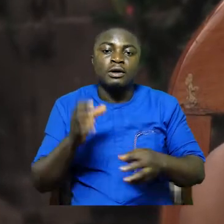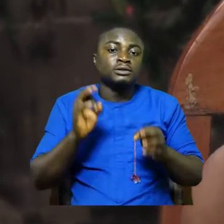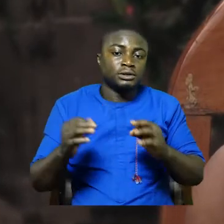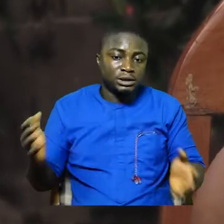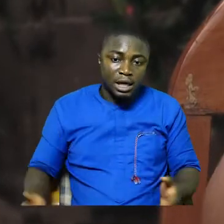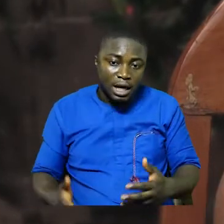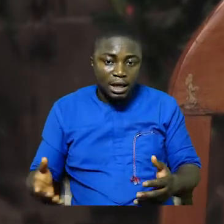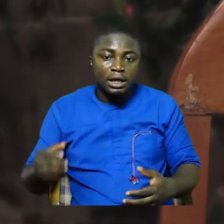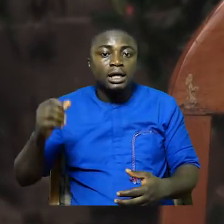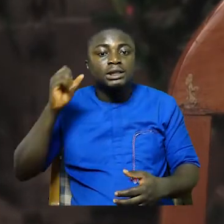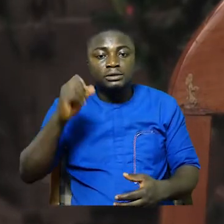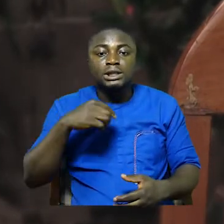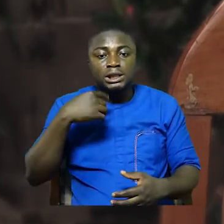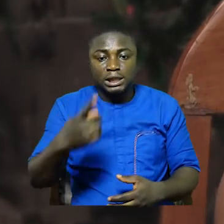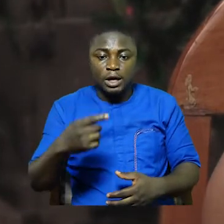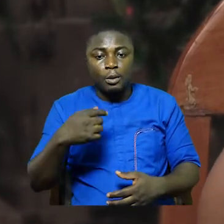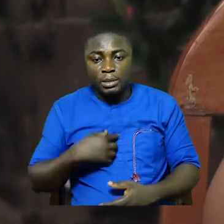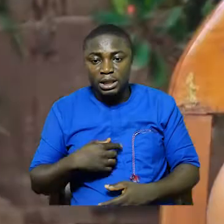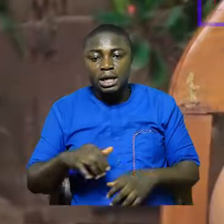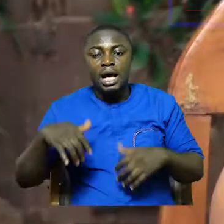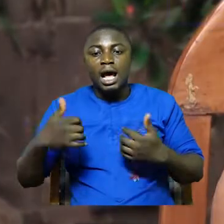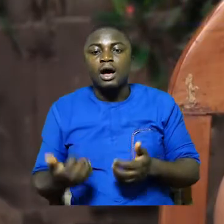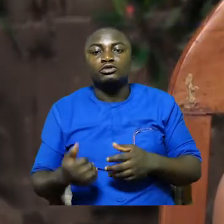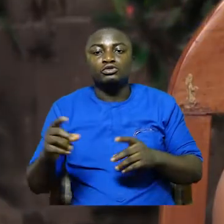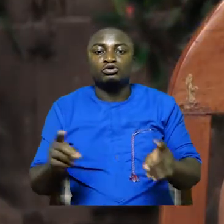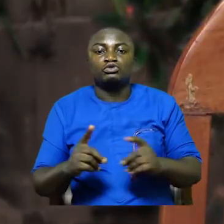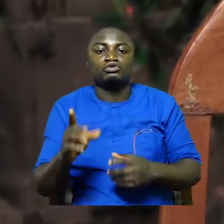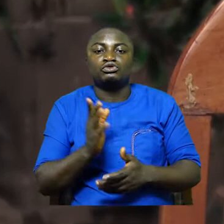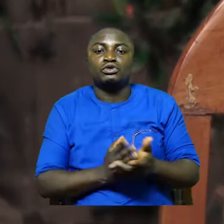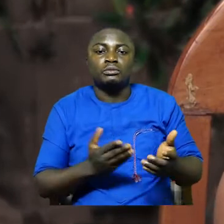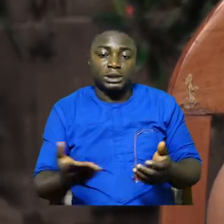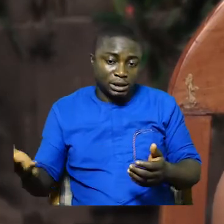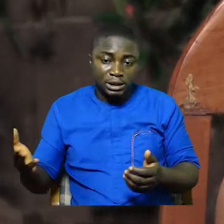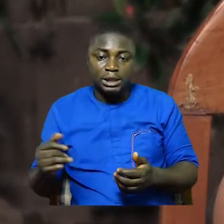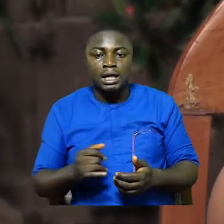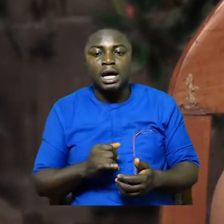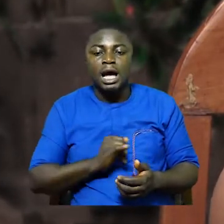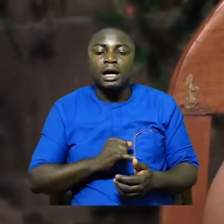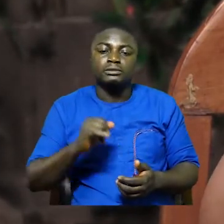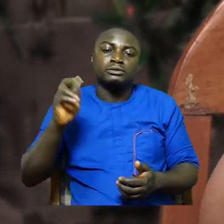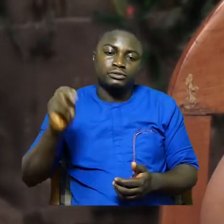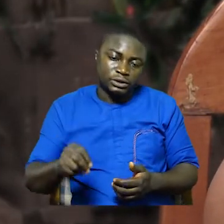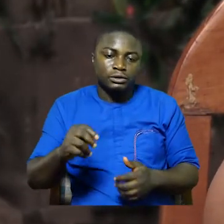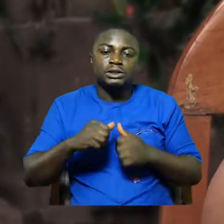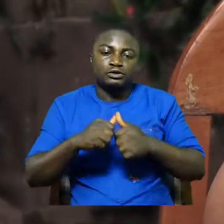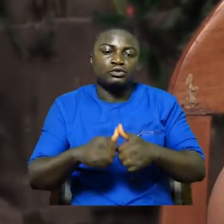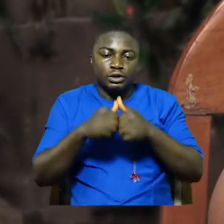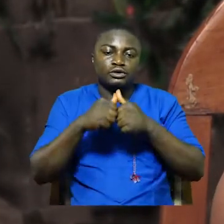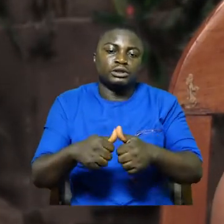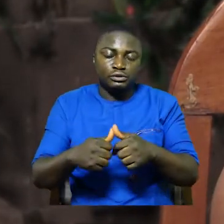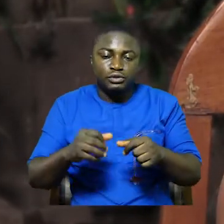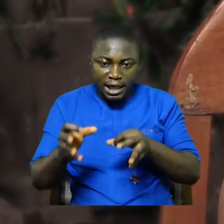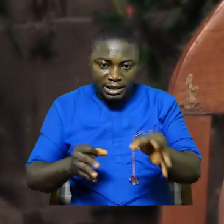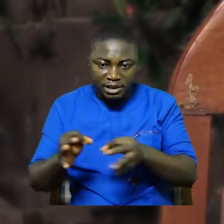the condition, because if she was here now, she would keep telling me how to do something. You understand? I have to